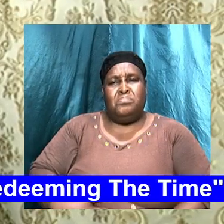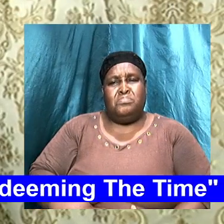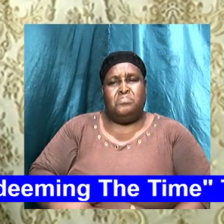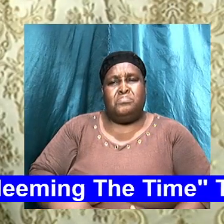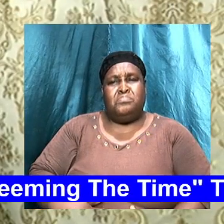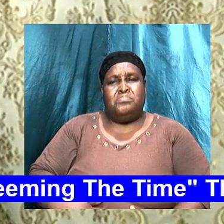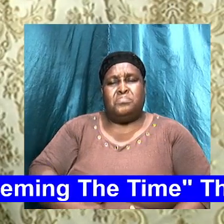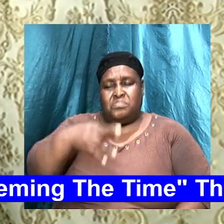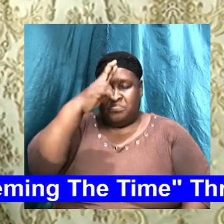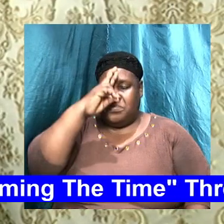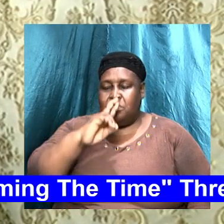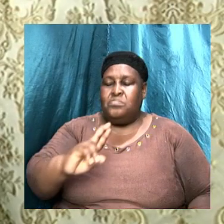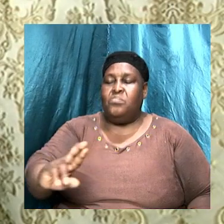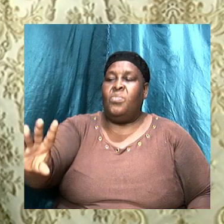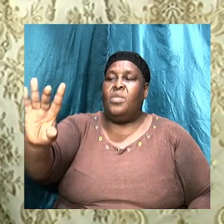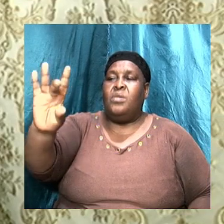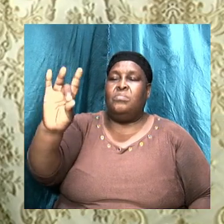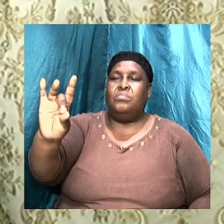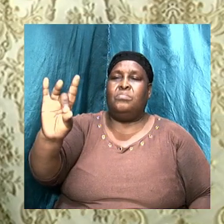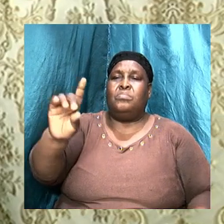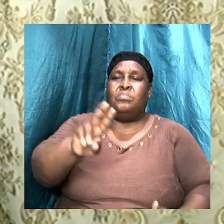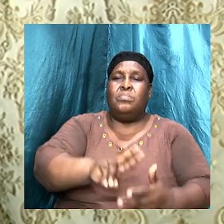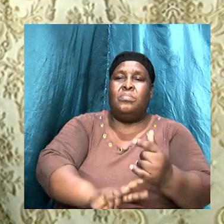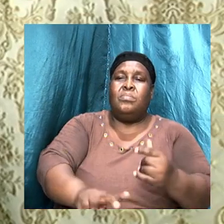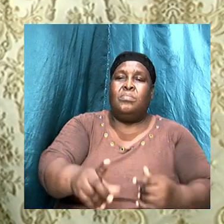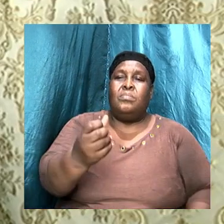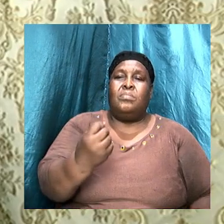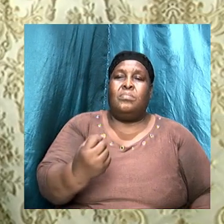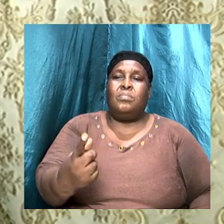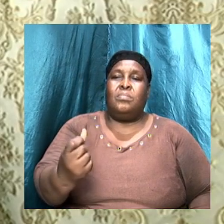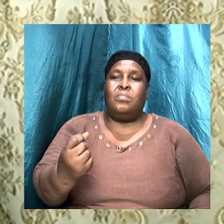Romans 8 verse 11